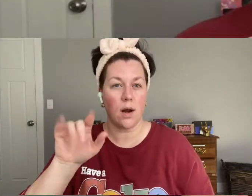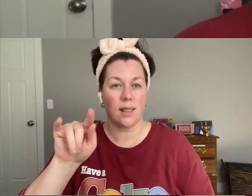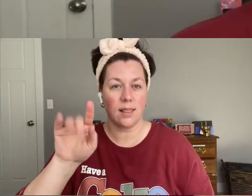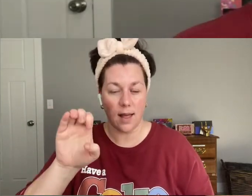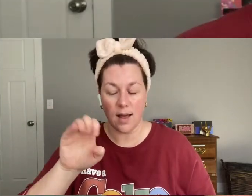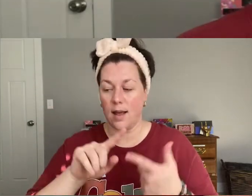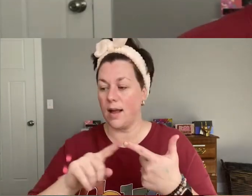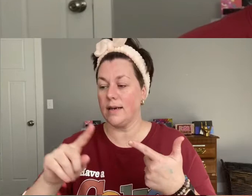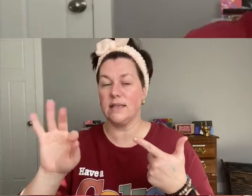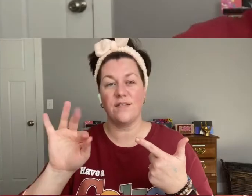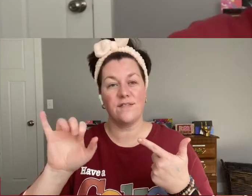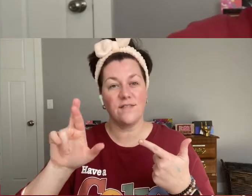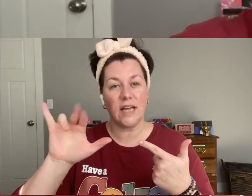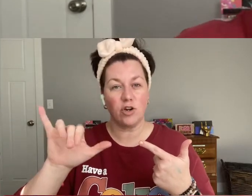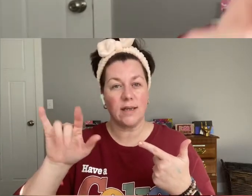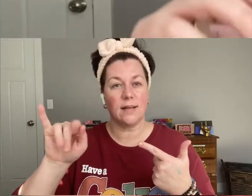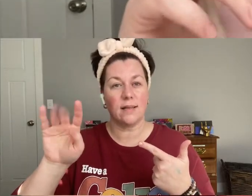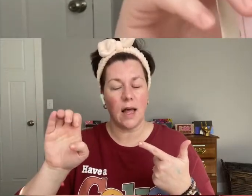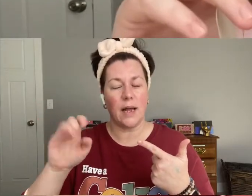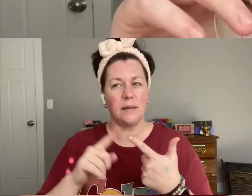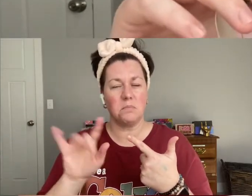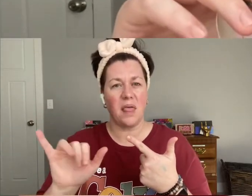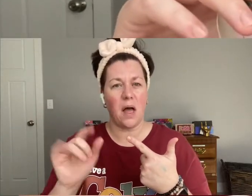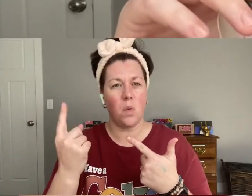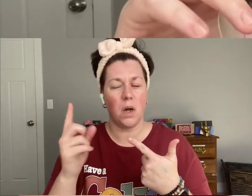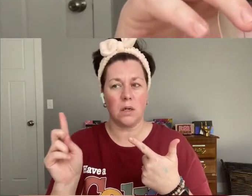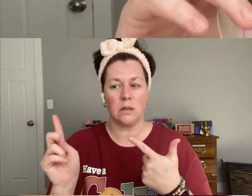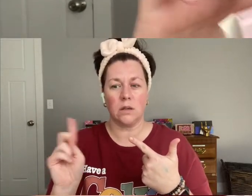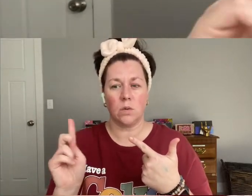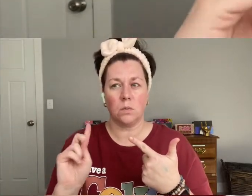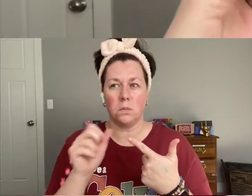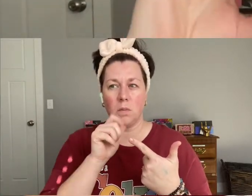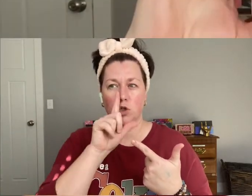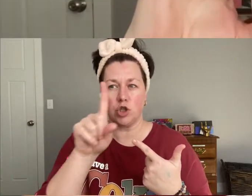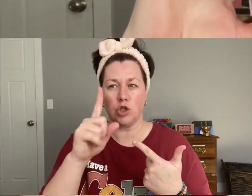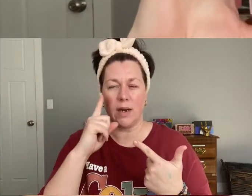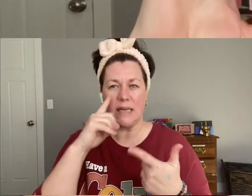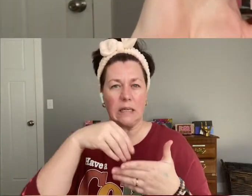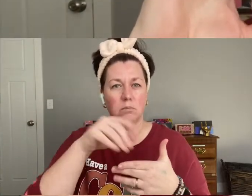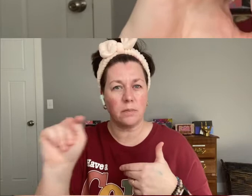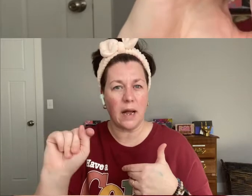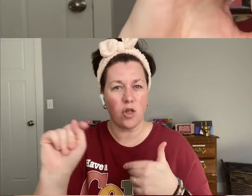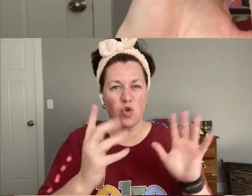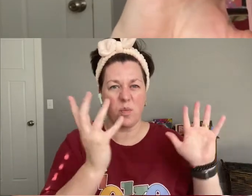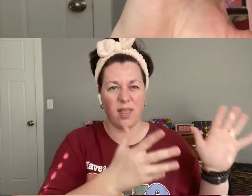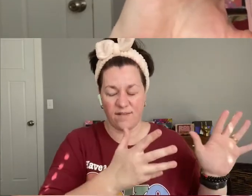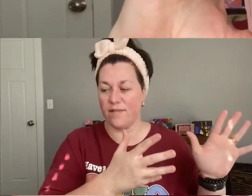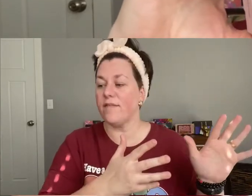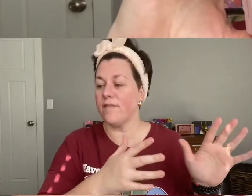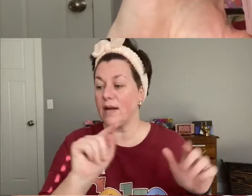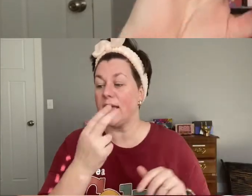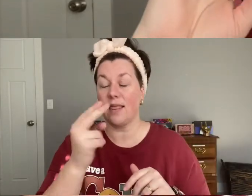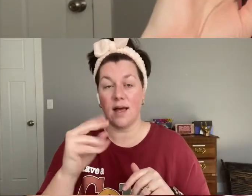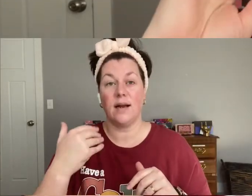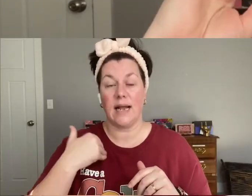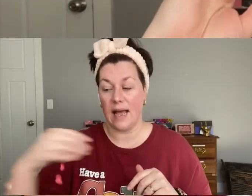my bathroom. Okay, then also from House of Lashes, I got the Iconic, and boy